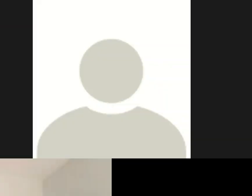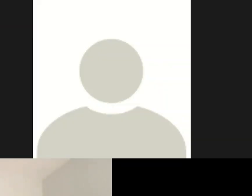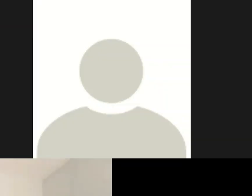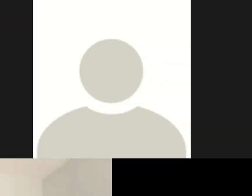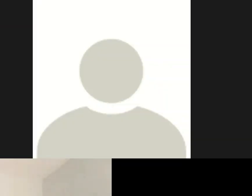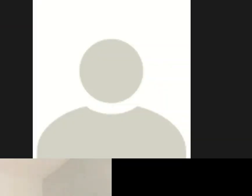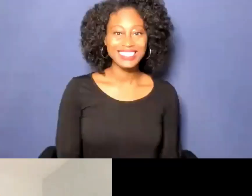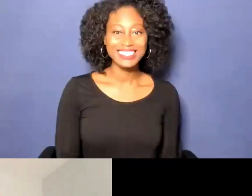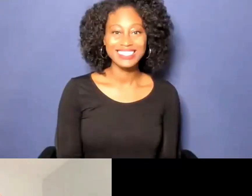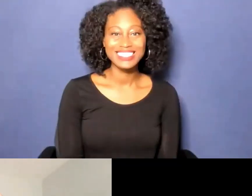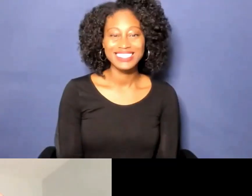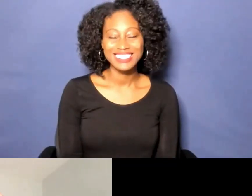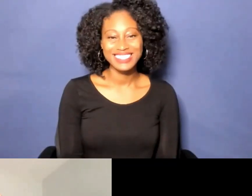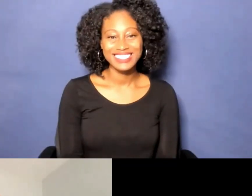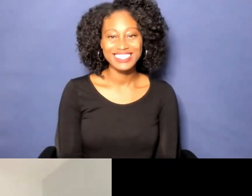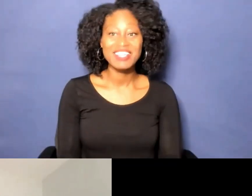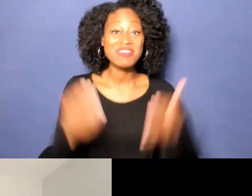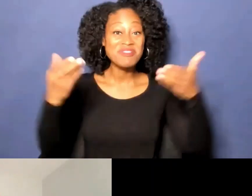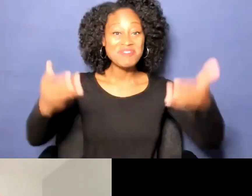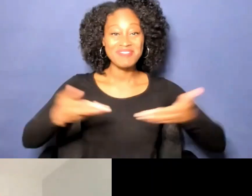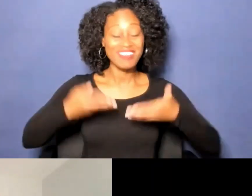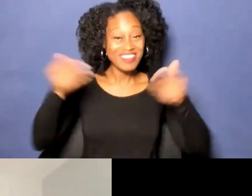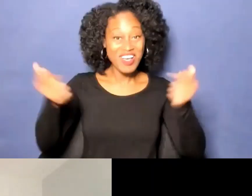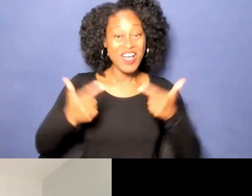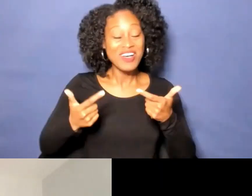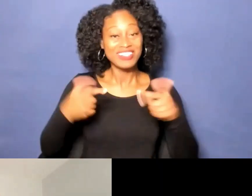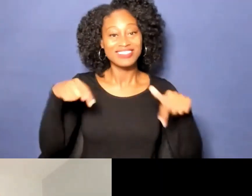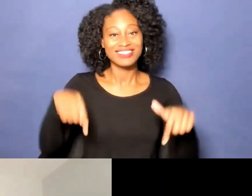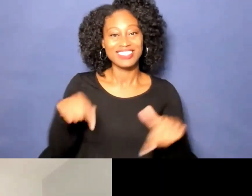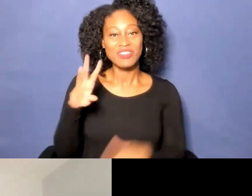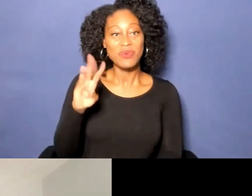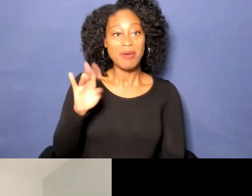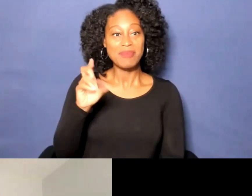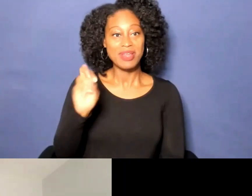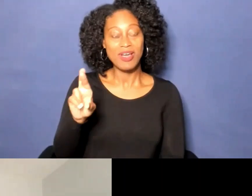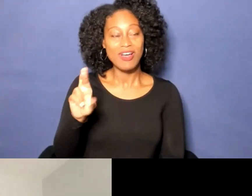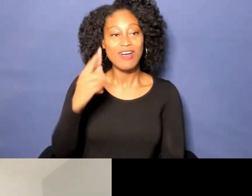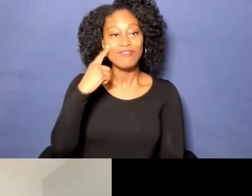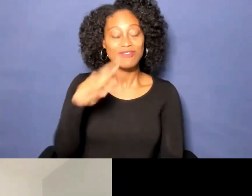Welcome everyone to our webinar on the